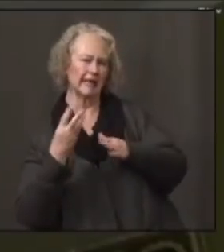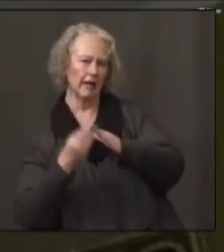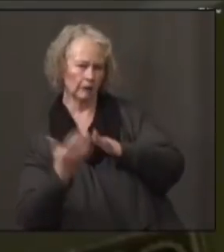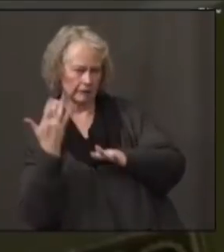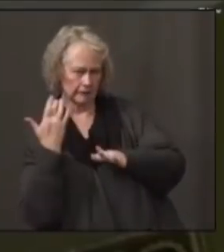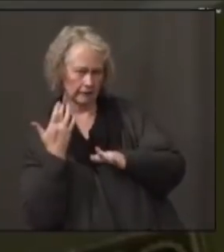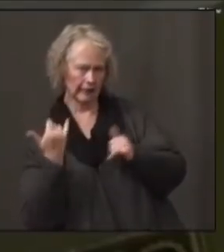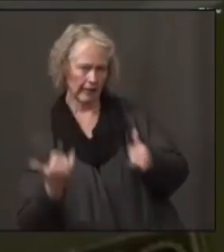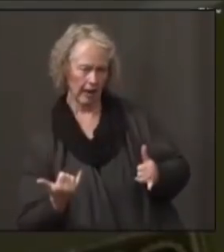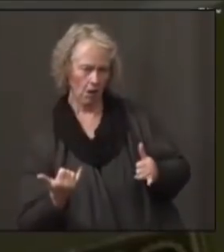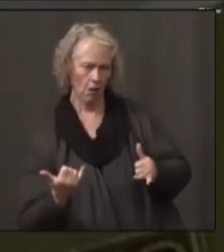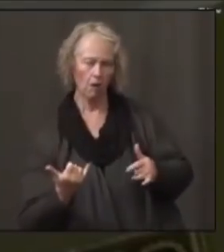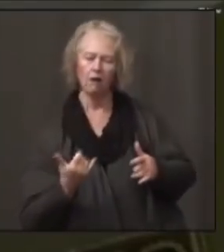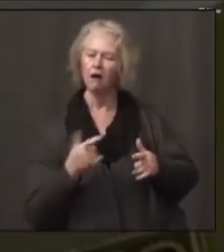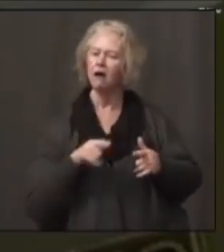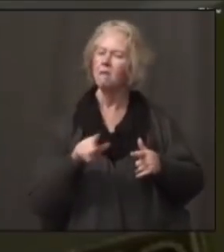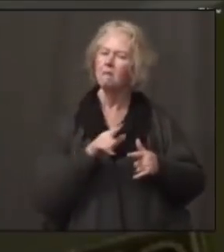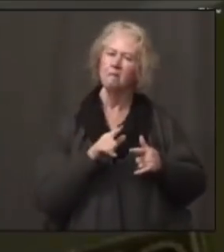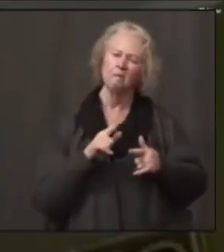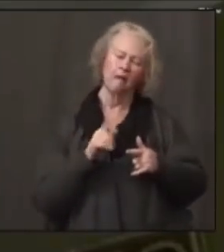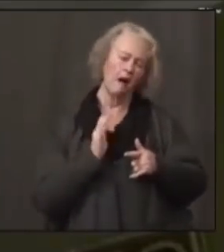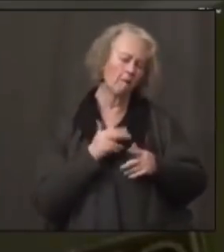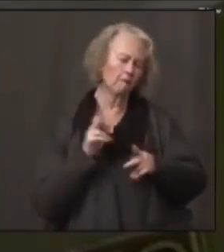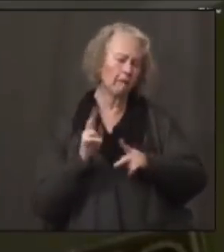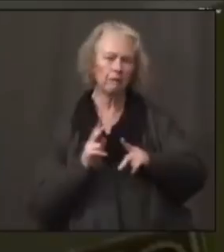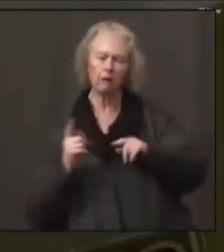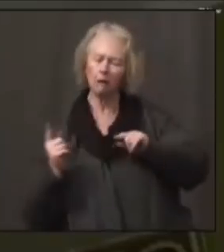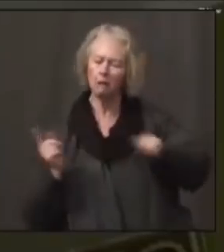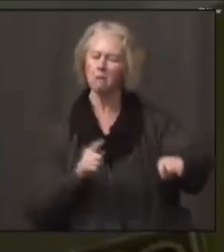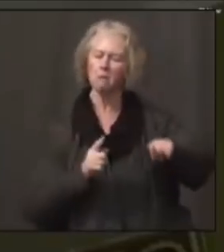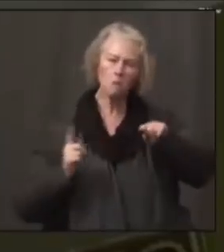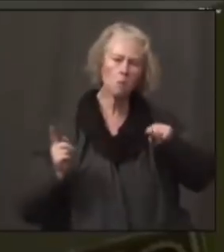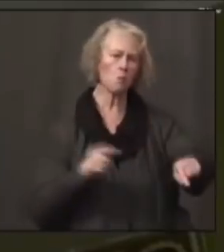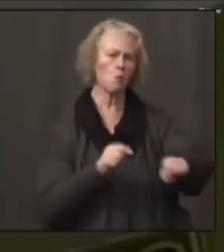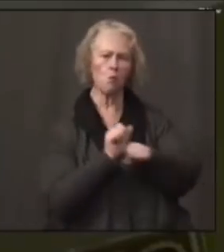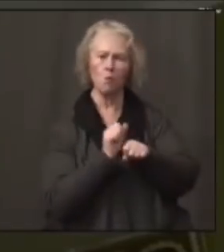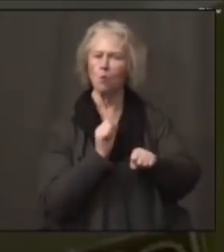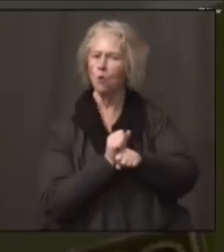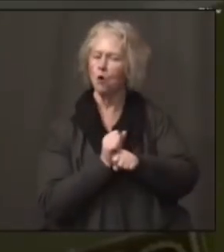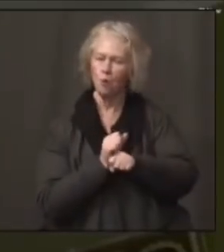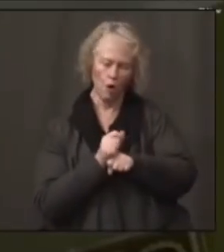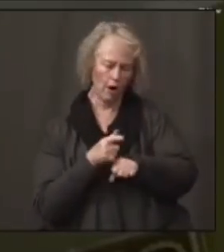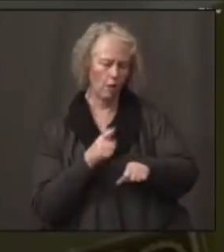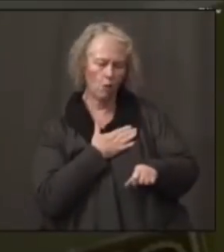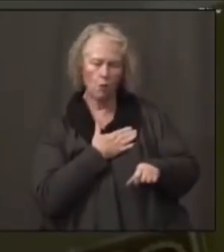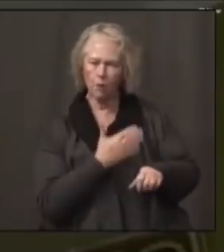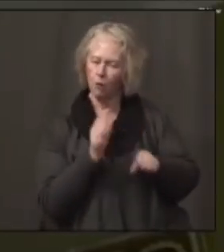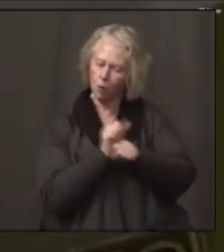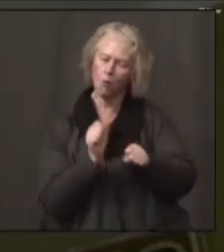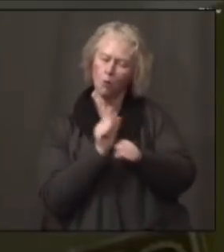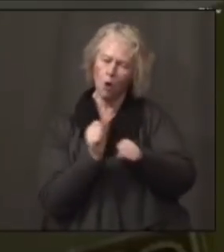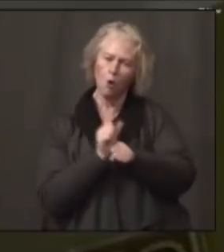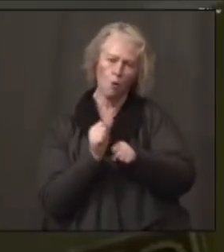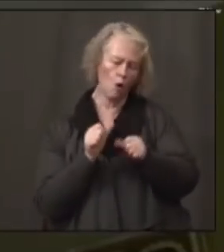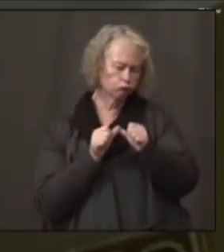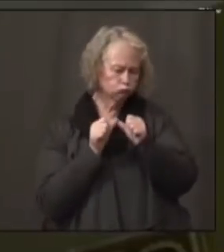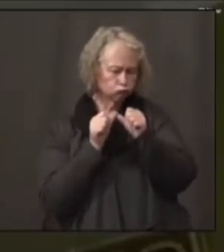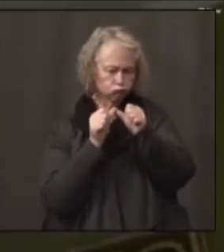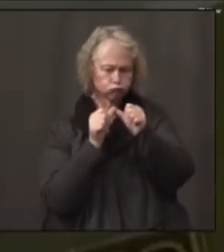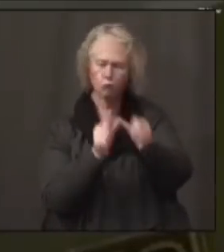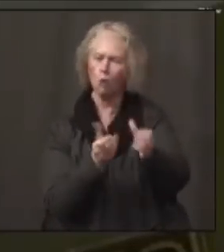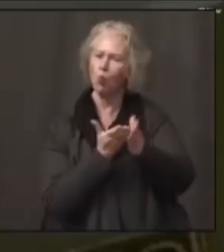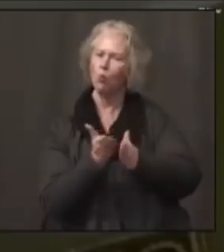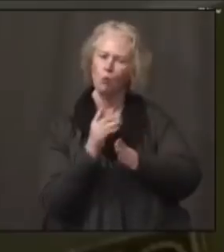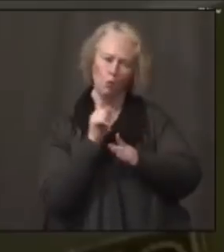women of the DOT work hard. They're in the trucks. We keep those trucks running all the way through the storm, and they won't stop until Friday.